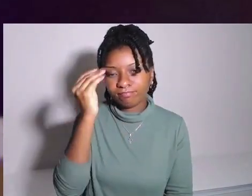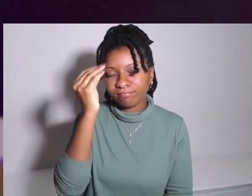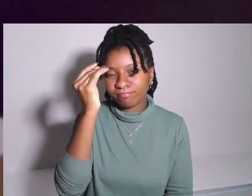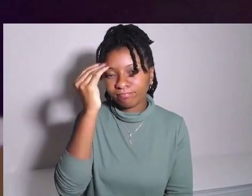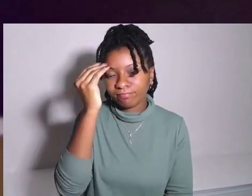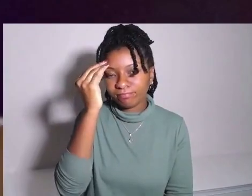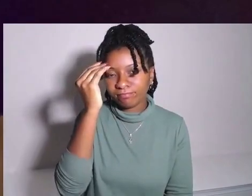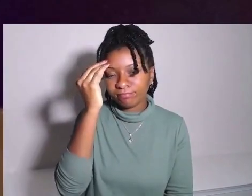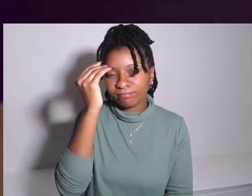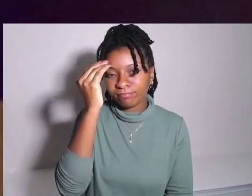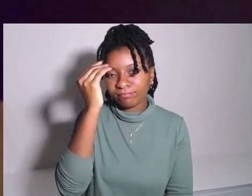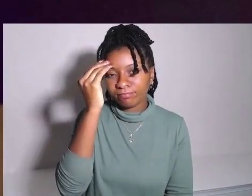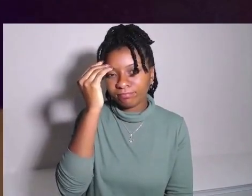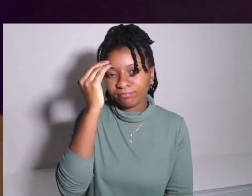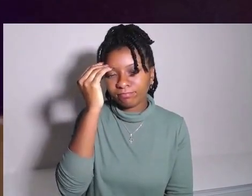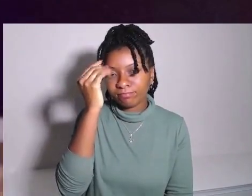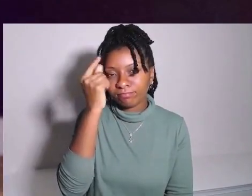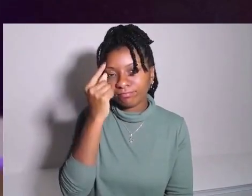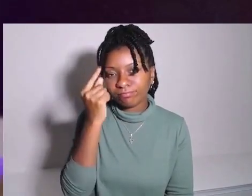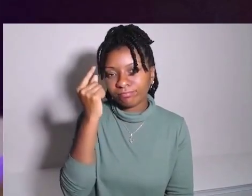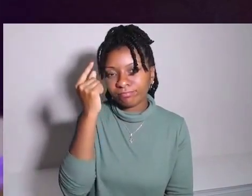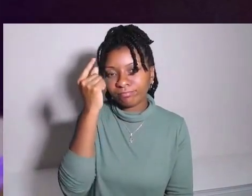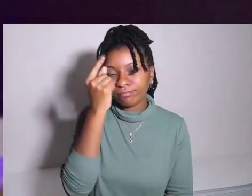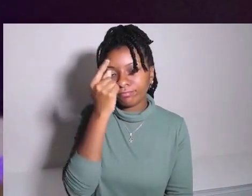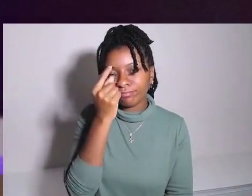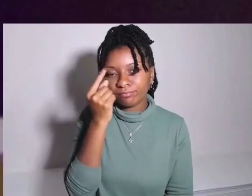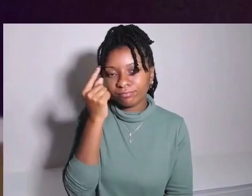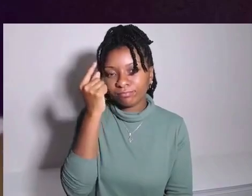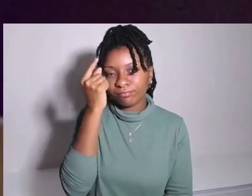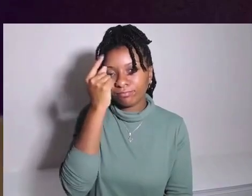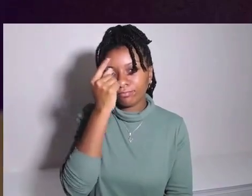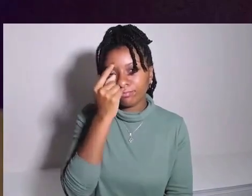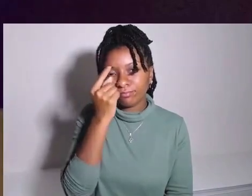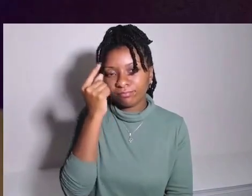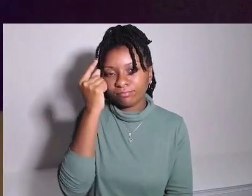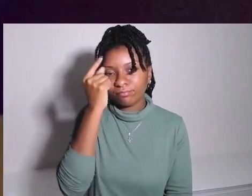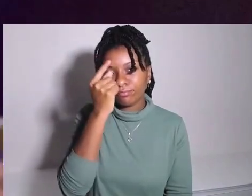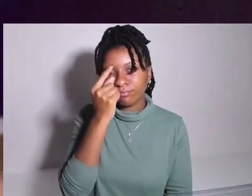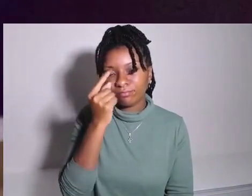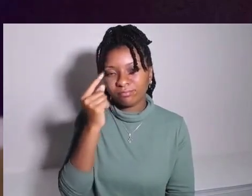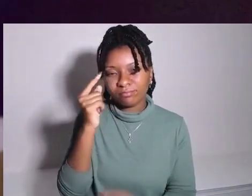Consider in all the facets.